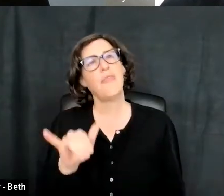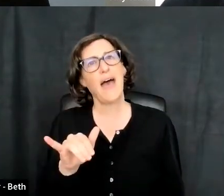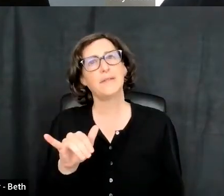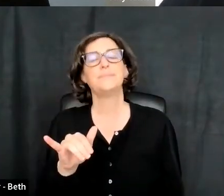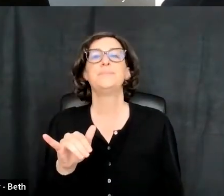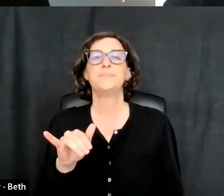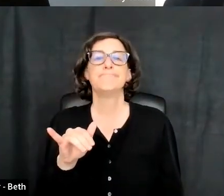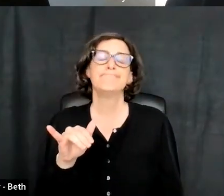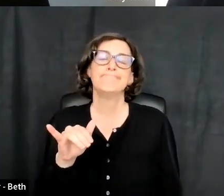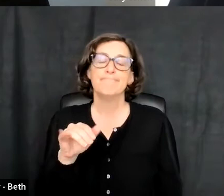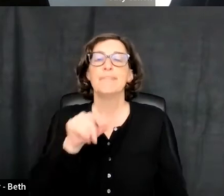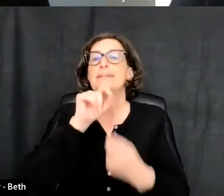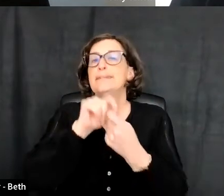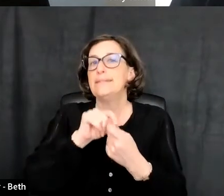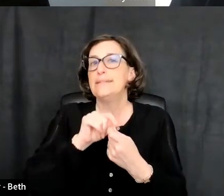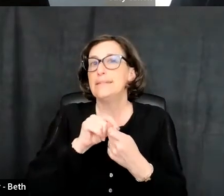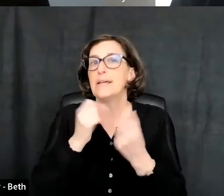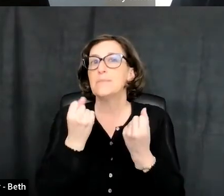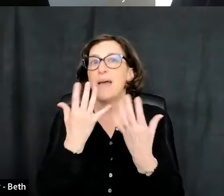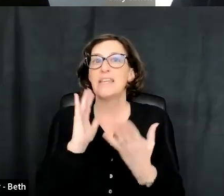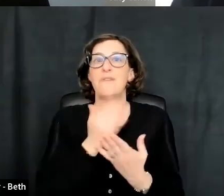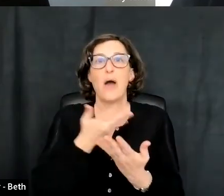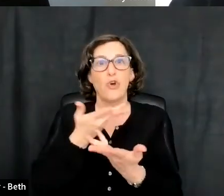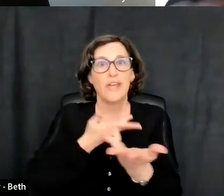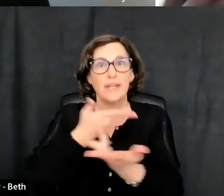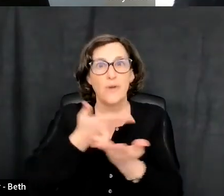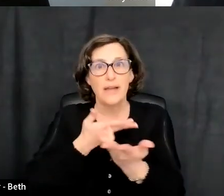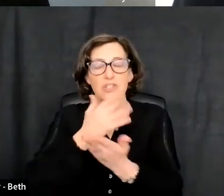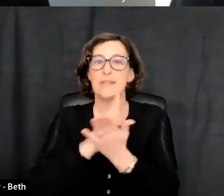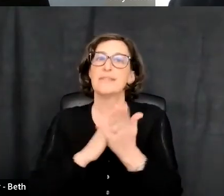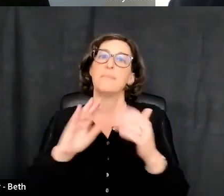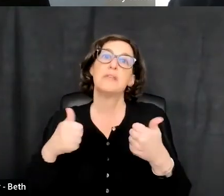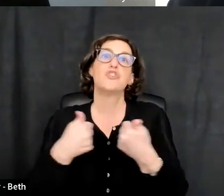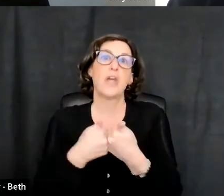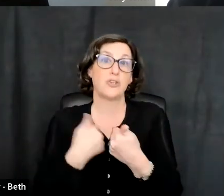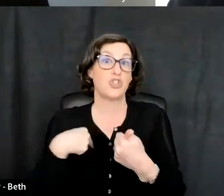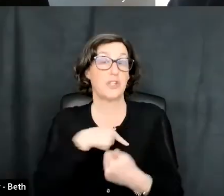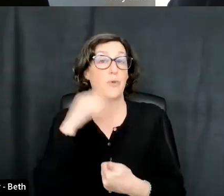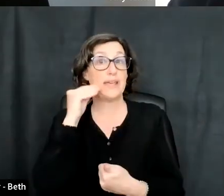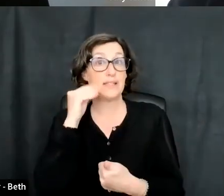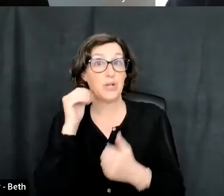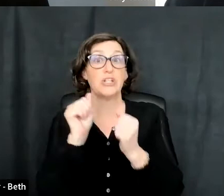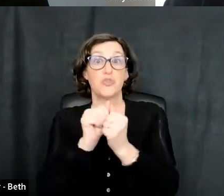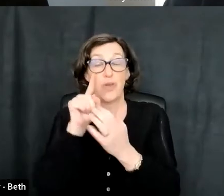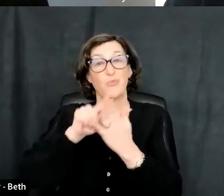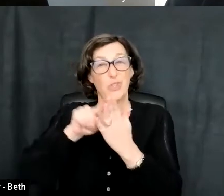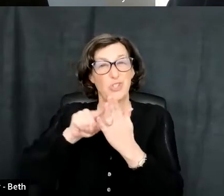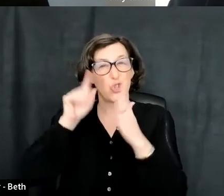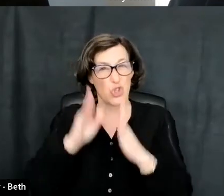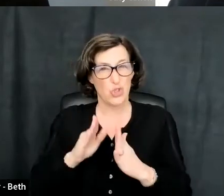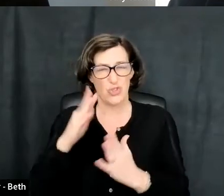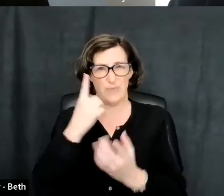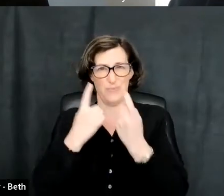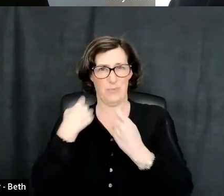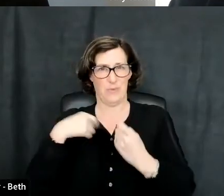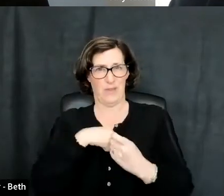which details many of our interactions and some of the challenges posed in our interactions with researchers